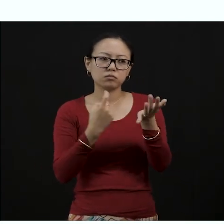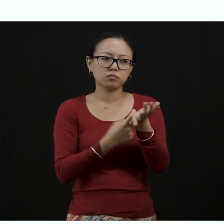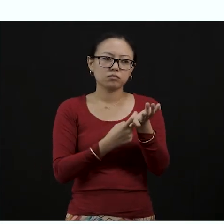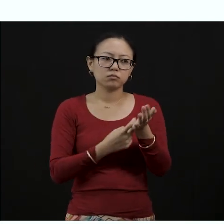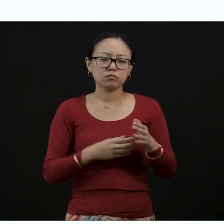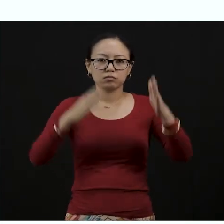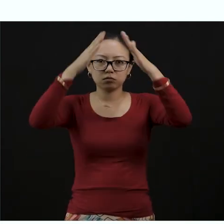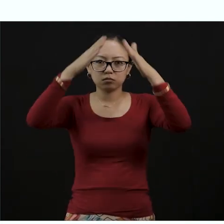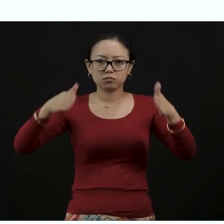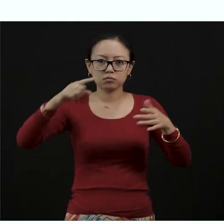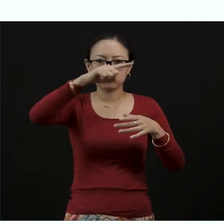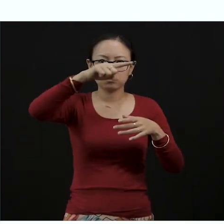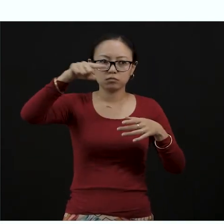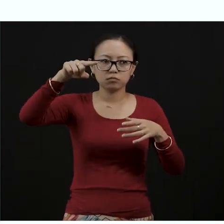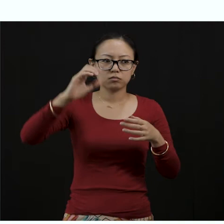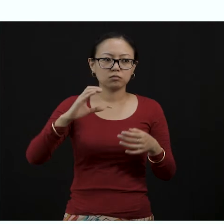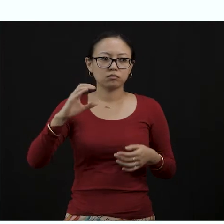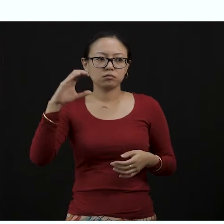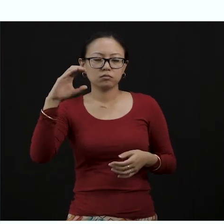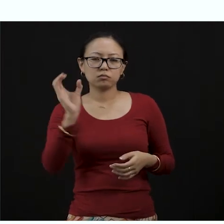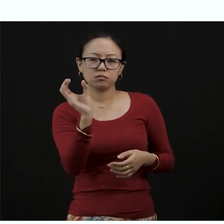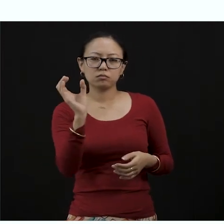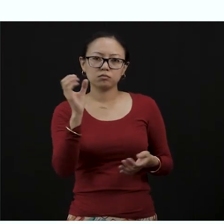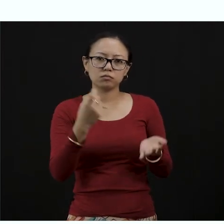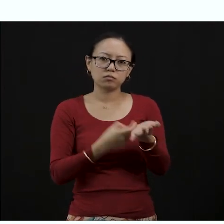and this is called the flat faces.